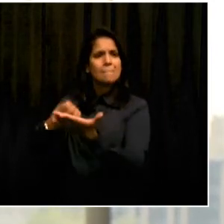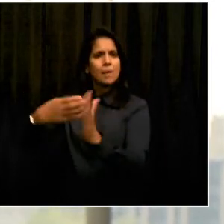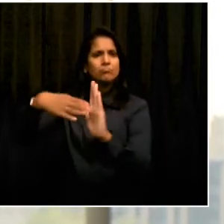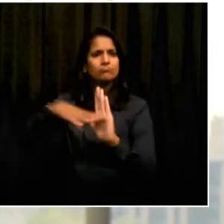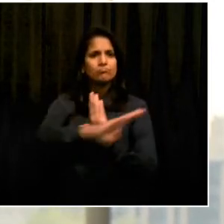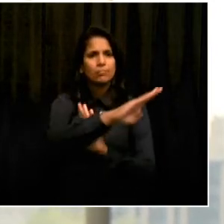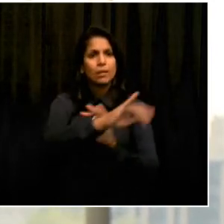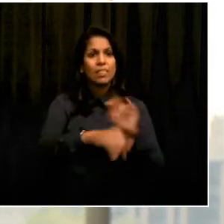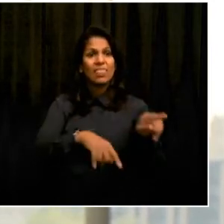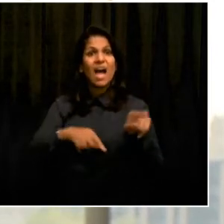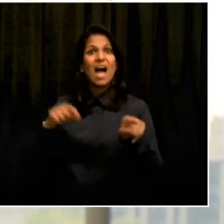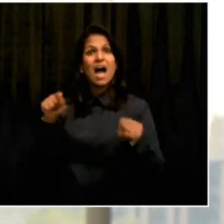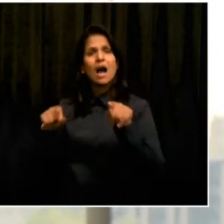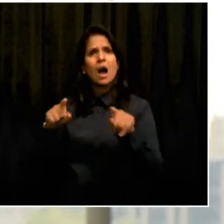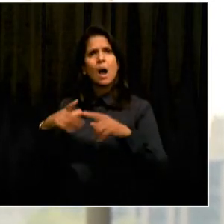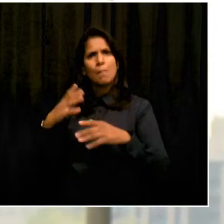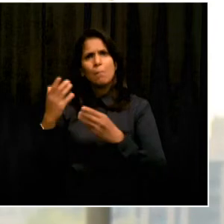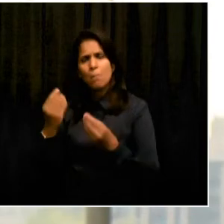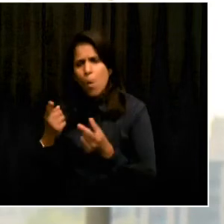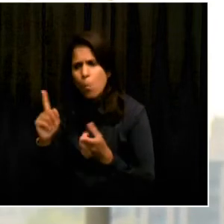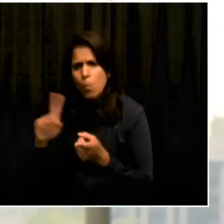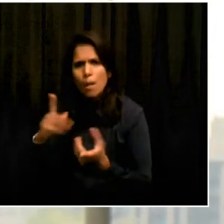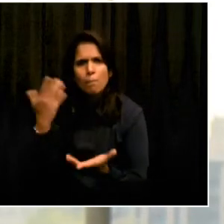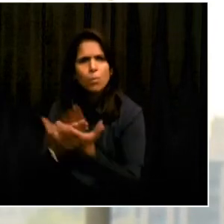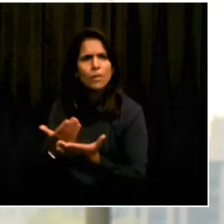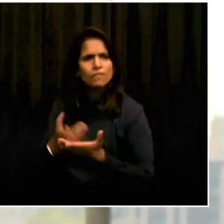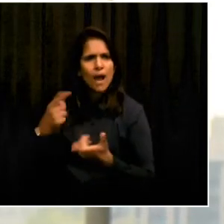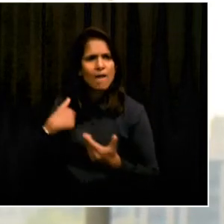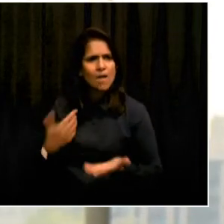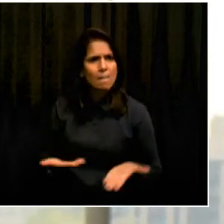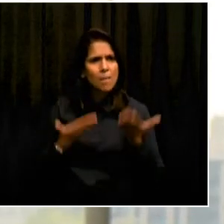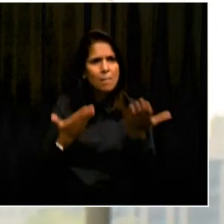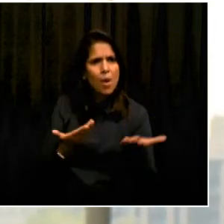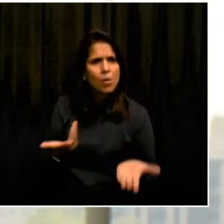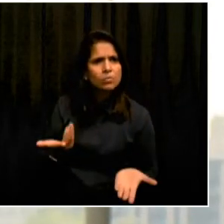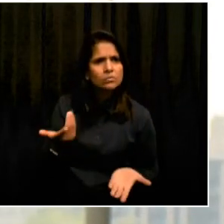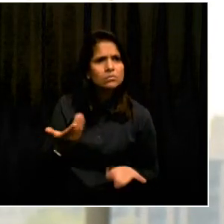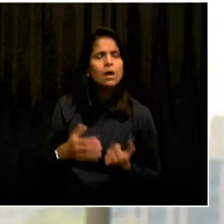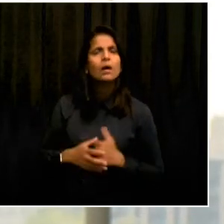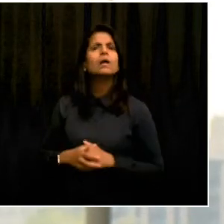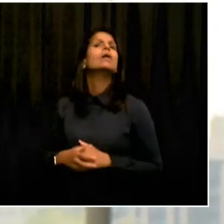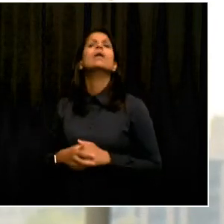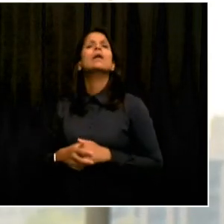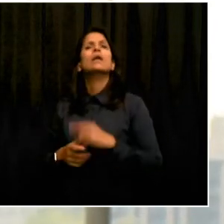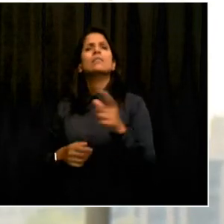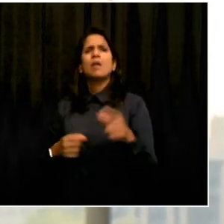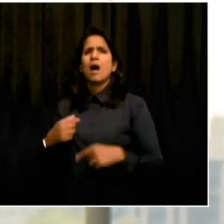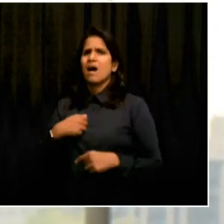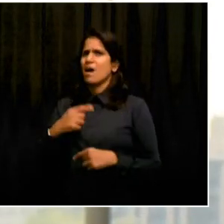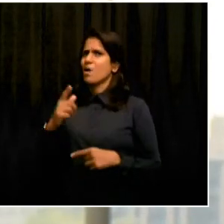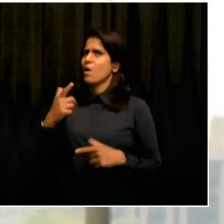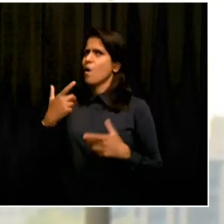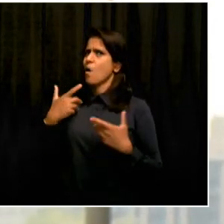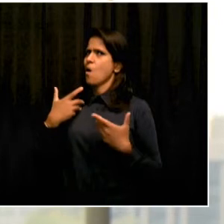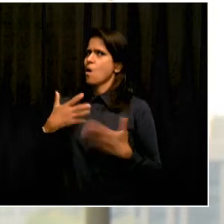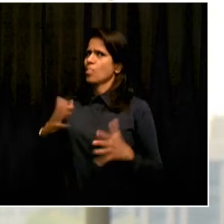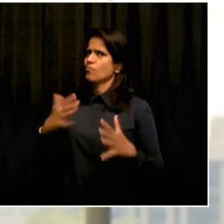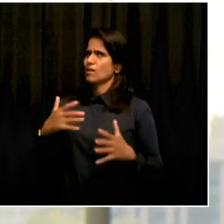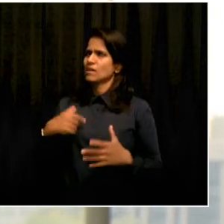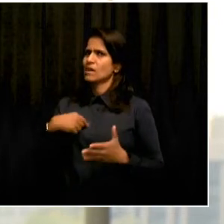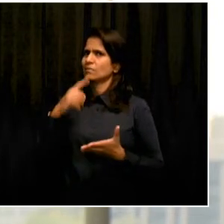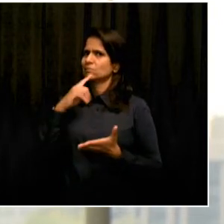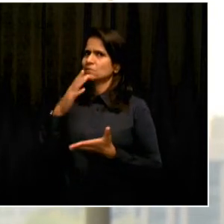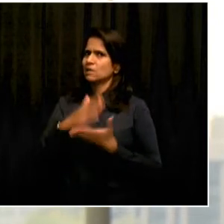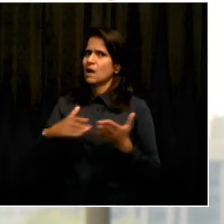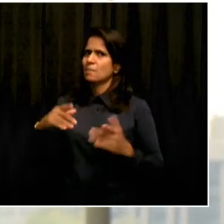and we've stuck with it. We have been bringing back our health situation, which is foundational to everything else, and why we are now one